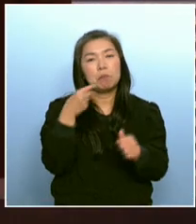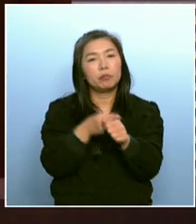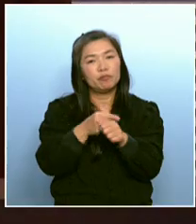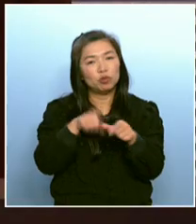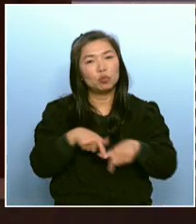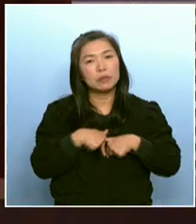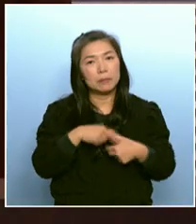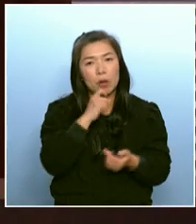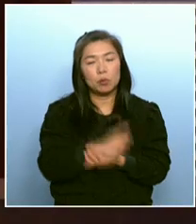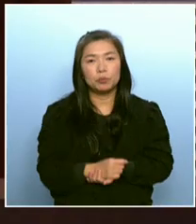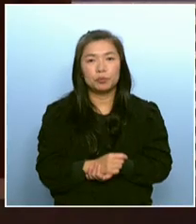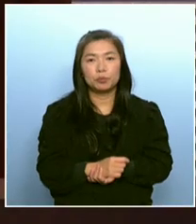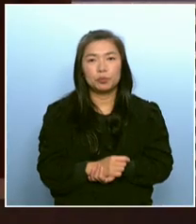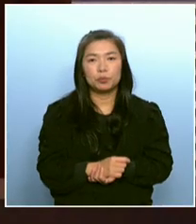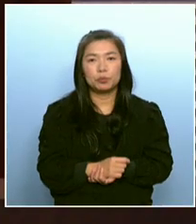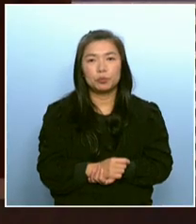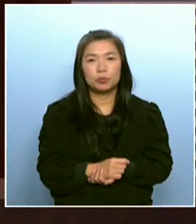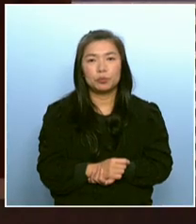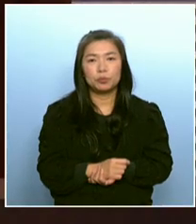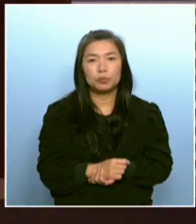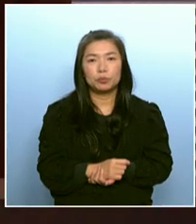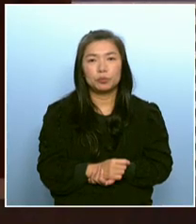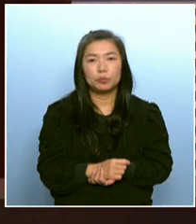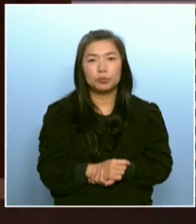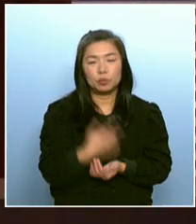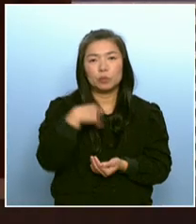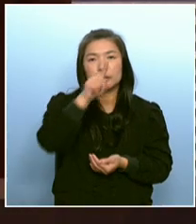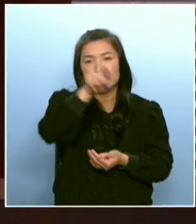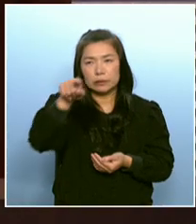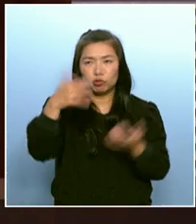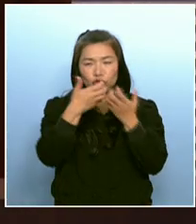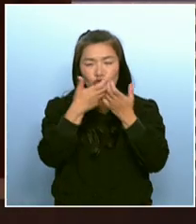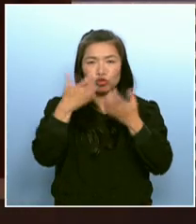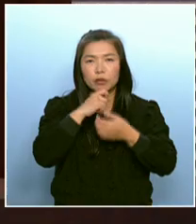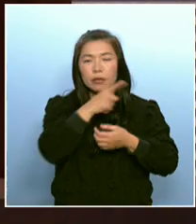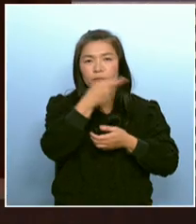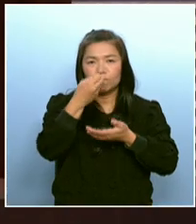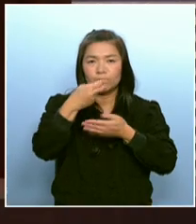with disabilities. There will be training centers for the disabled.